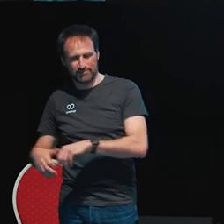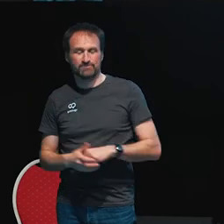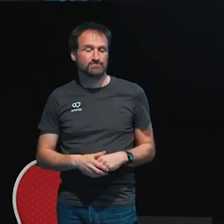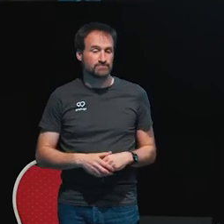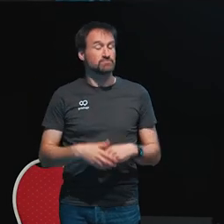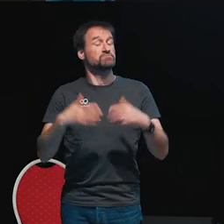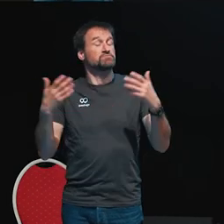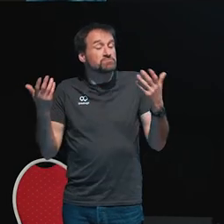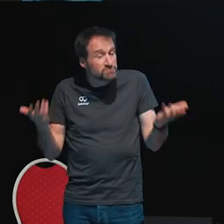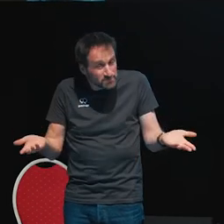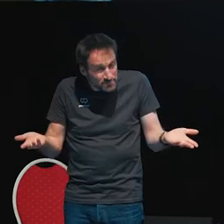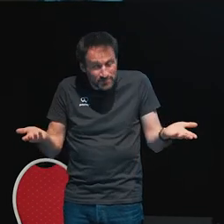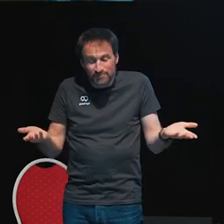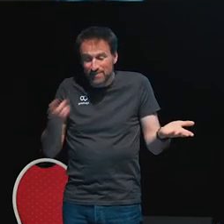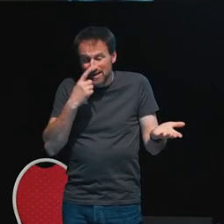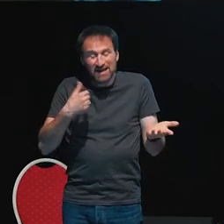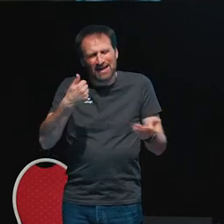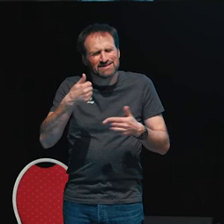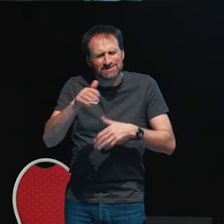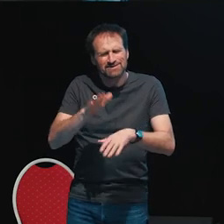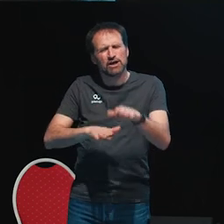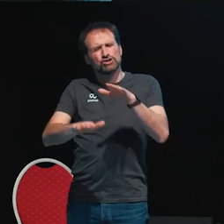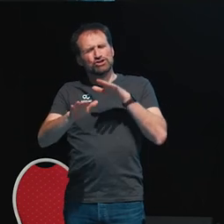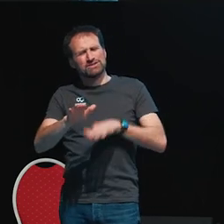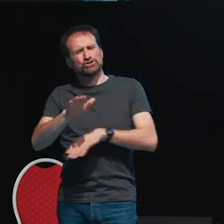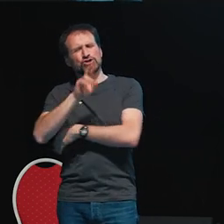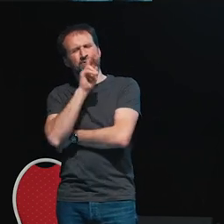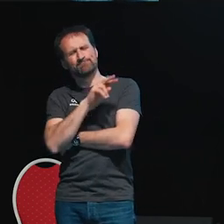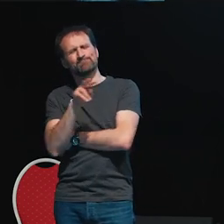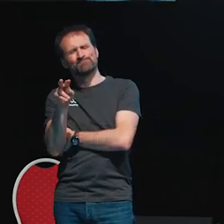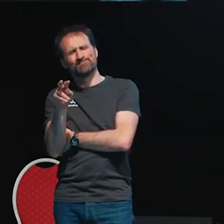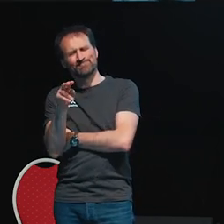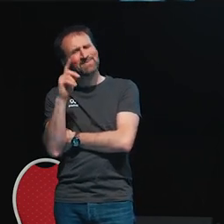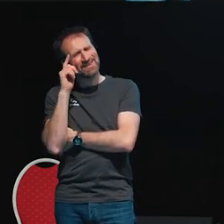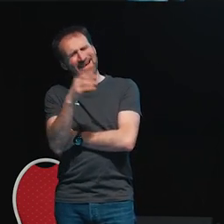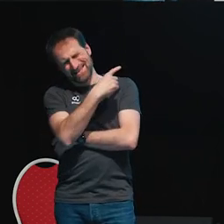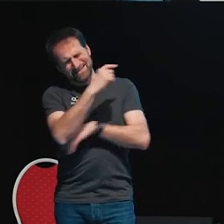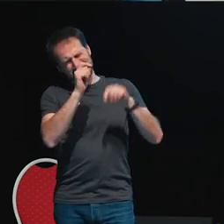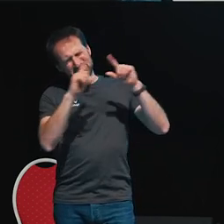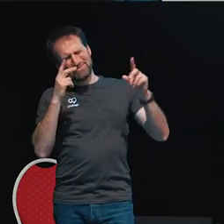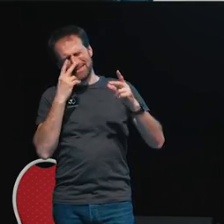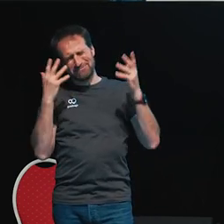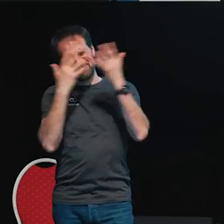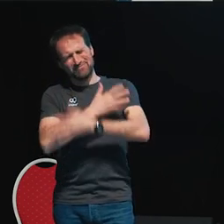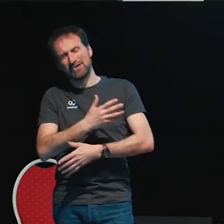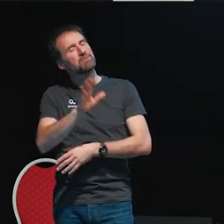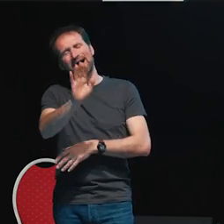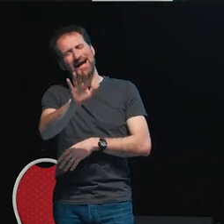So, but if we take a step back now, I know this looks confusing, don't worry.